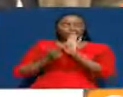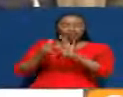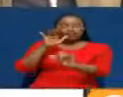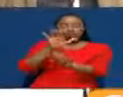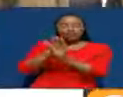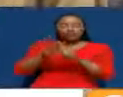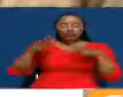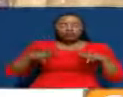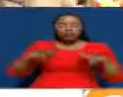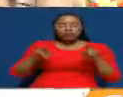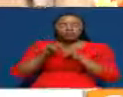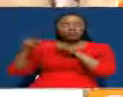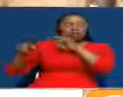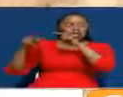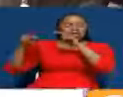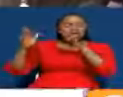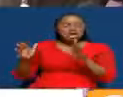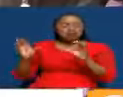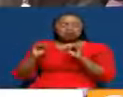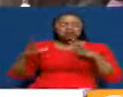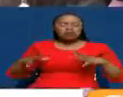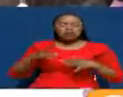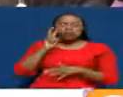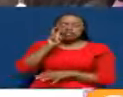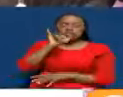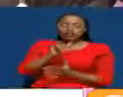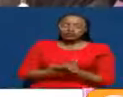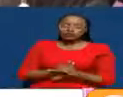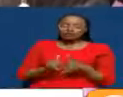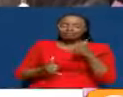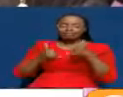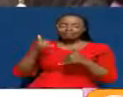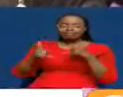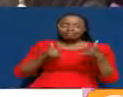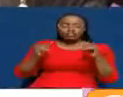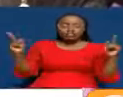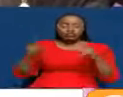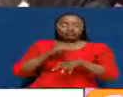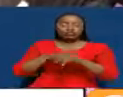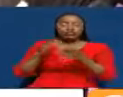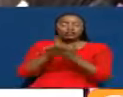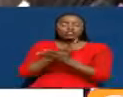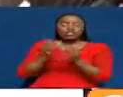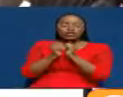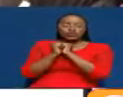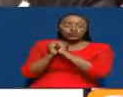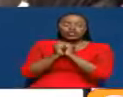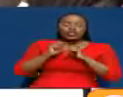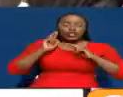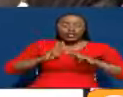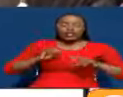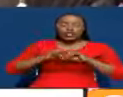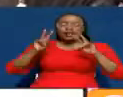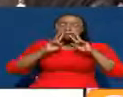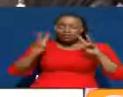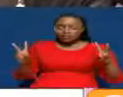to many, and not a killer as many perceived her. We cherish the short time we shared together. Rest in